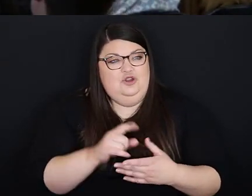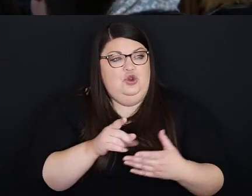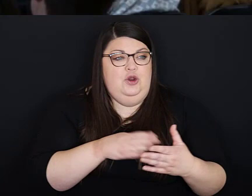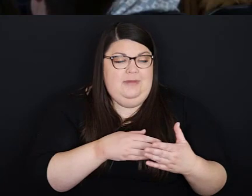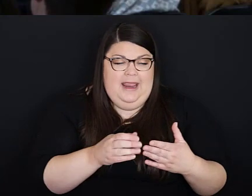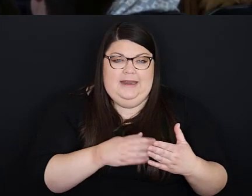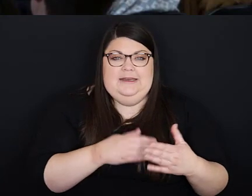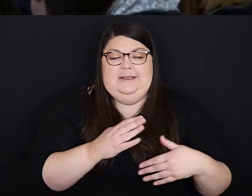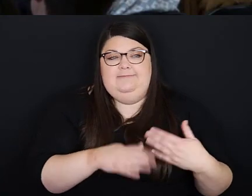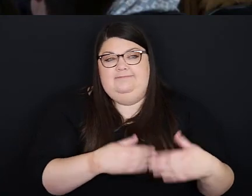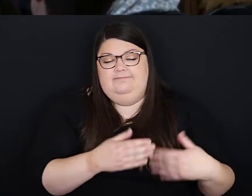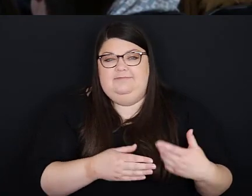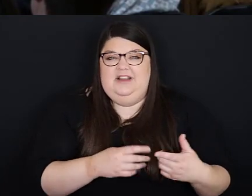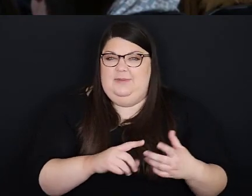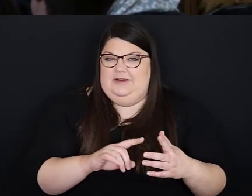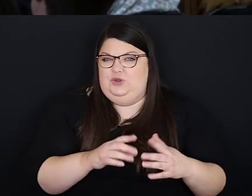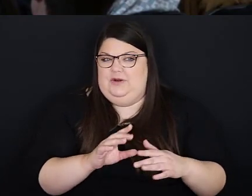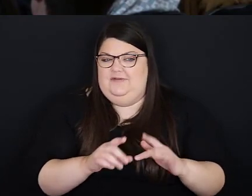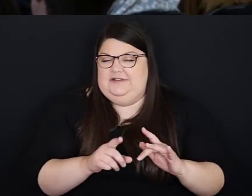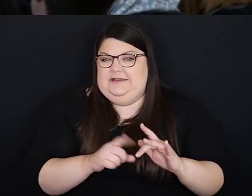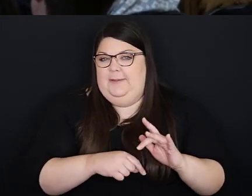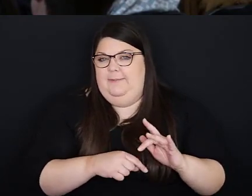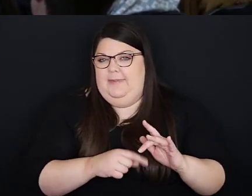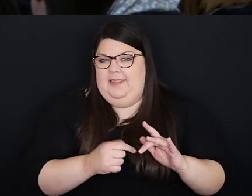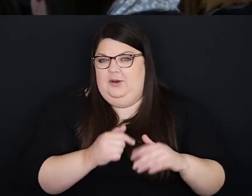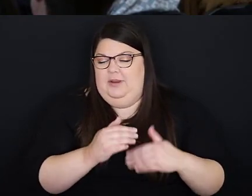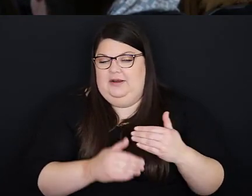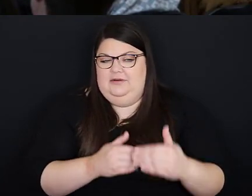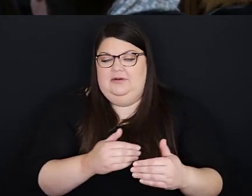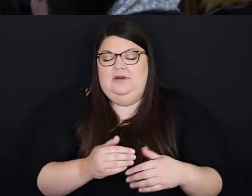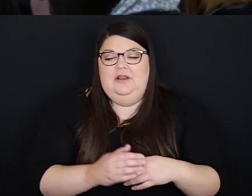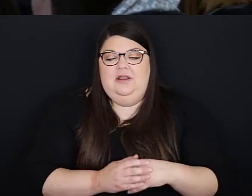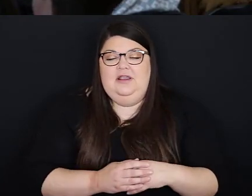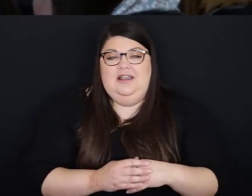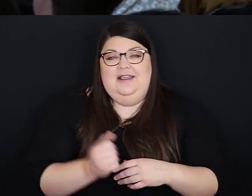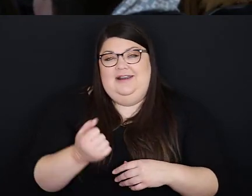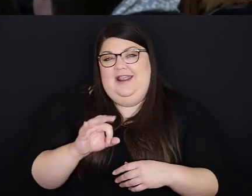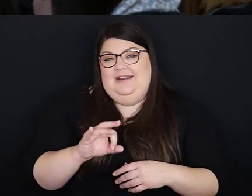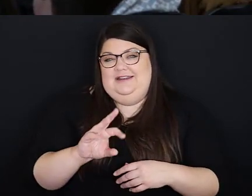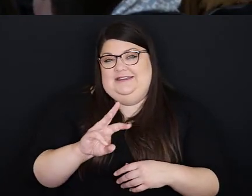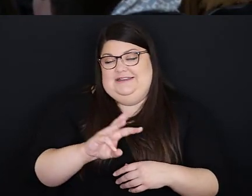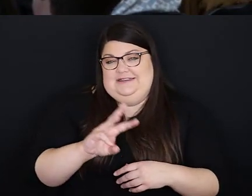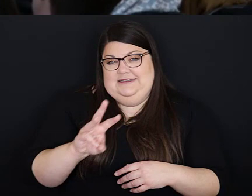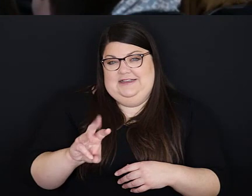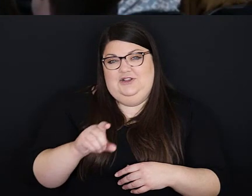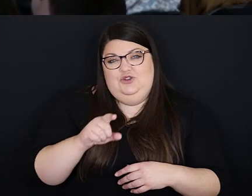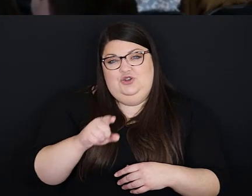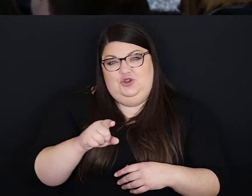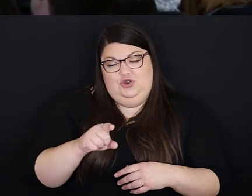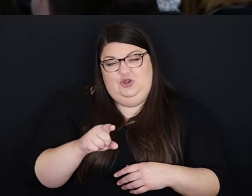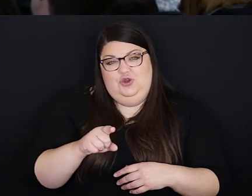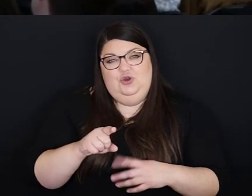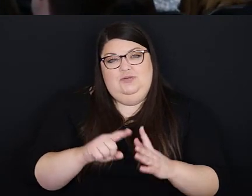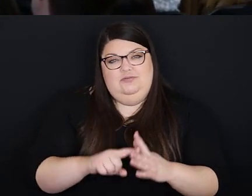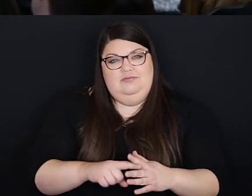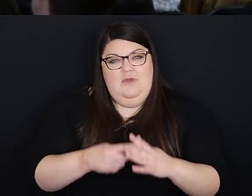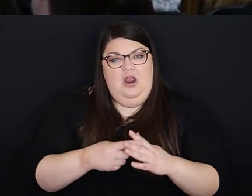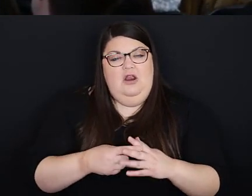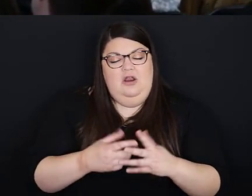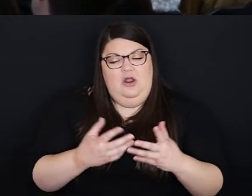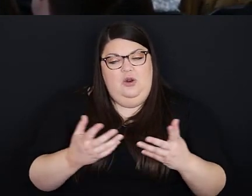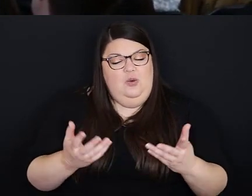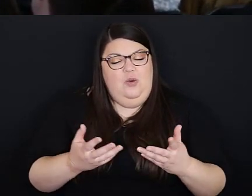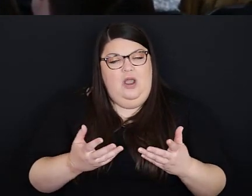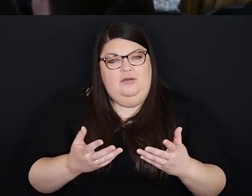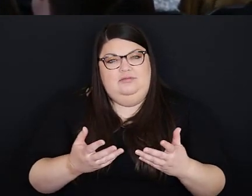so you're painting at the time, and I'm gonna sort of skip us forward a bit. In 1966, you embark on what